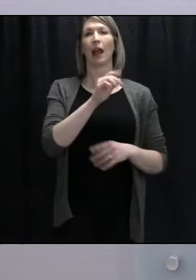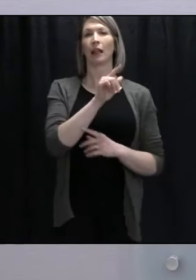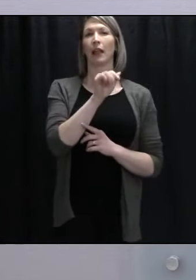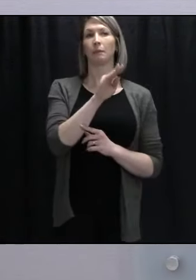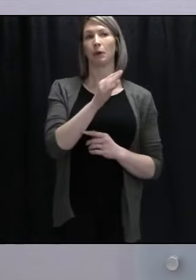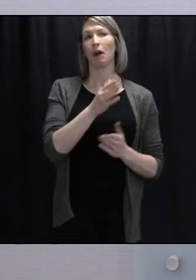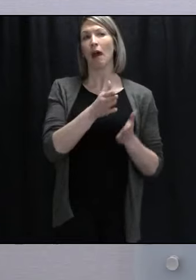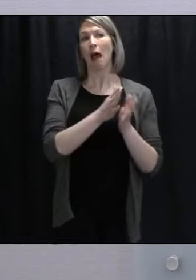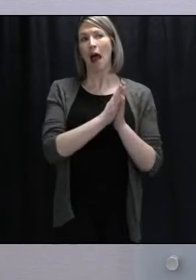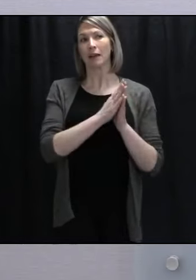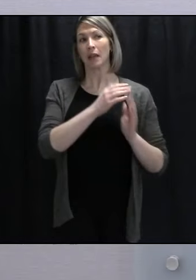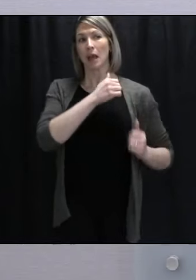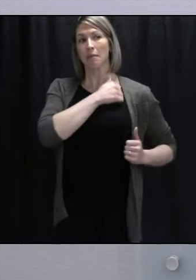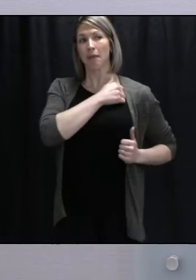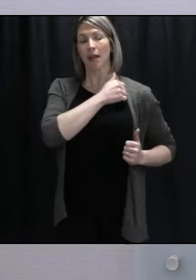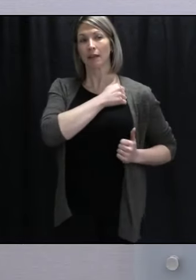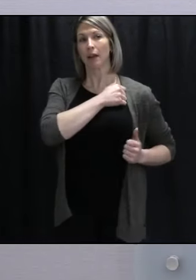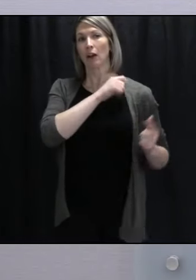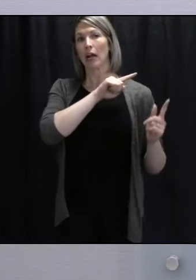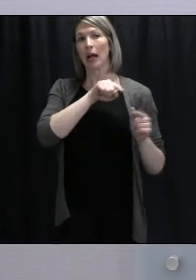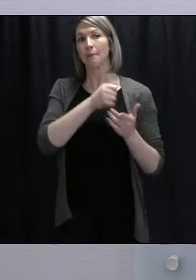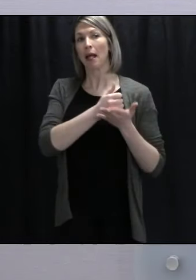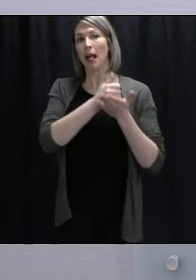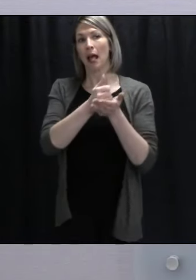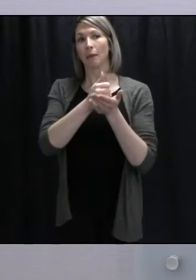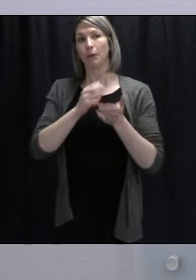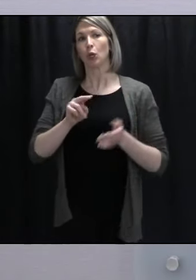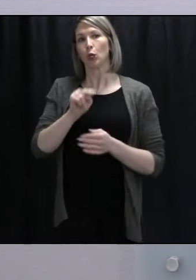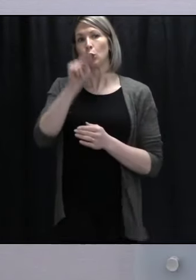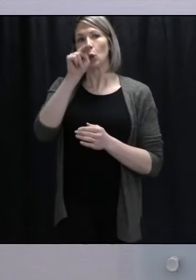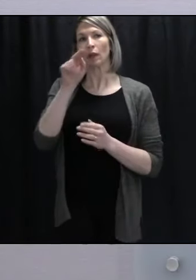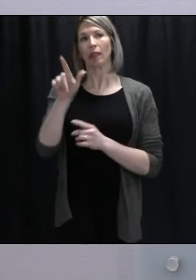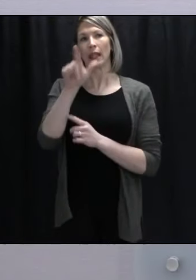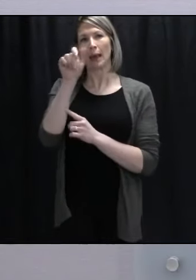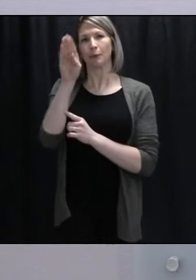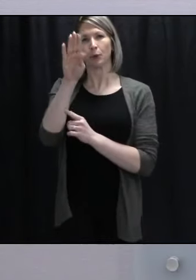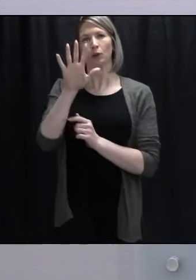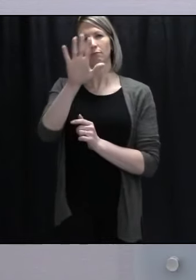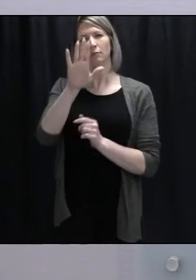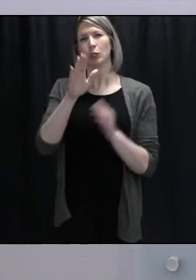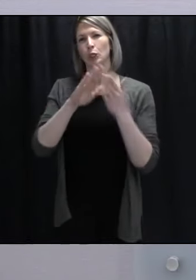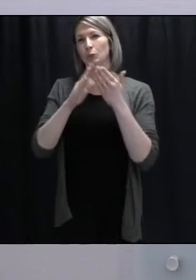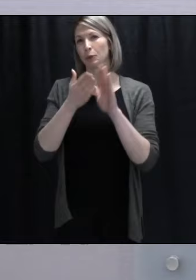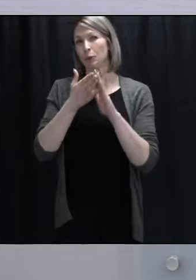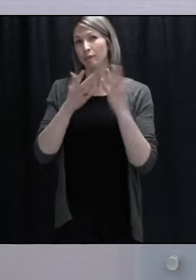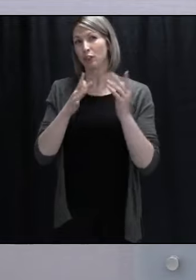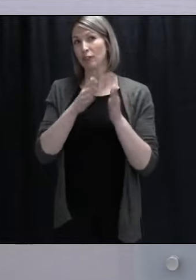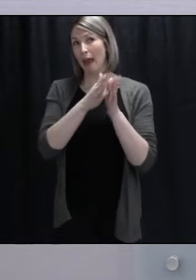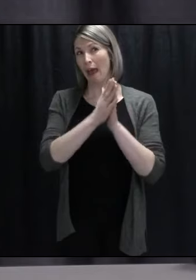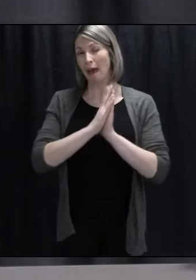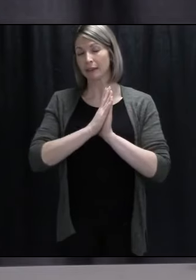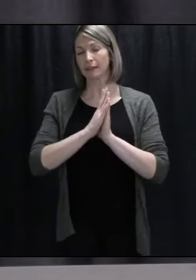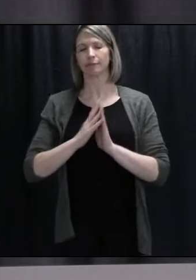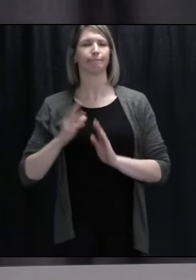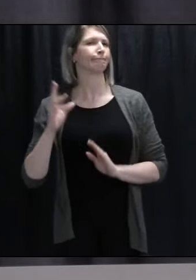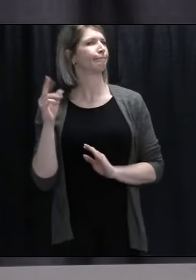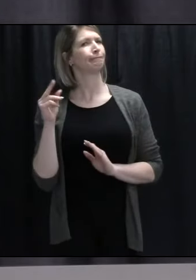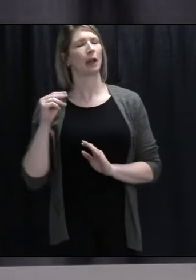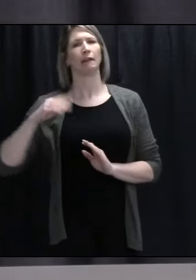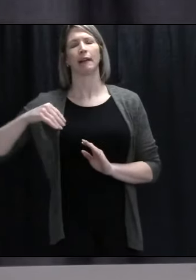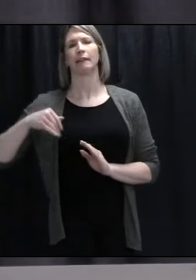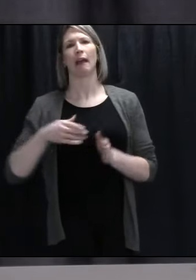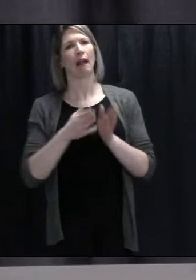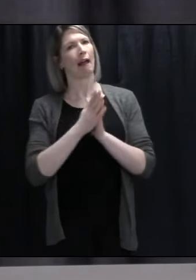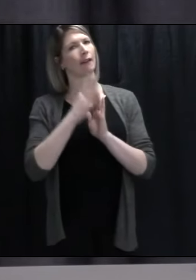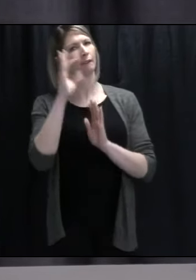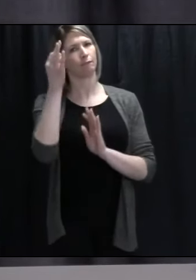help in the form of the Army coming into northern Labrador communities? That is not something that we've asked the federal government to do at this point. And going